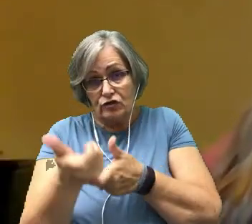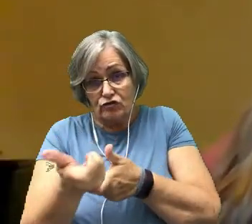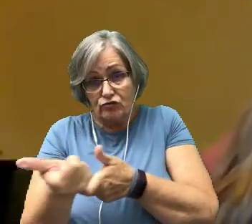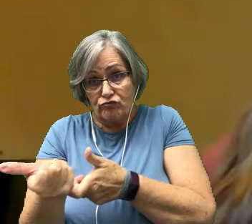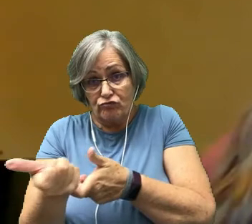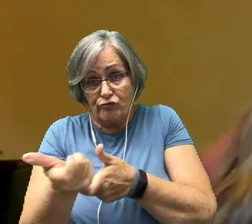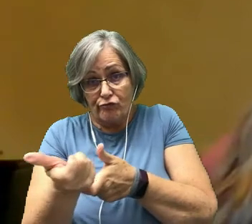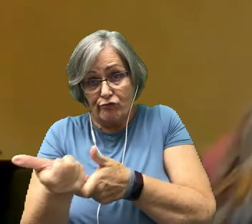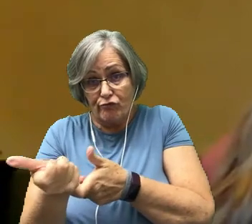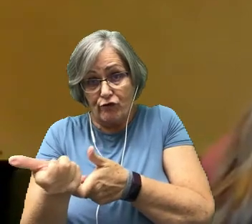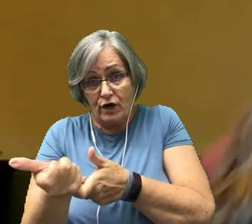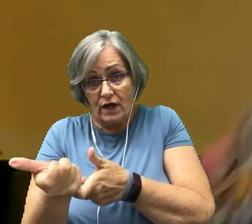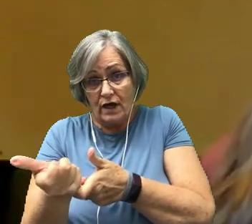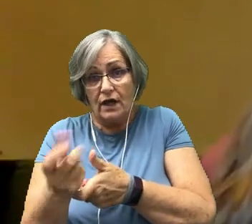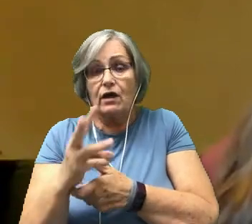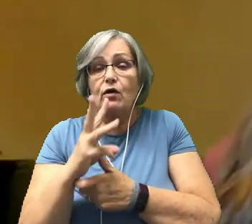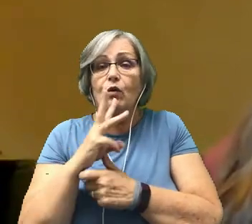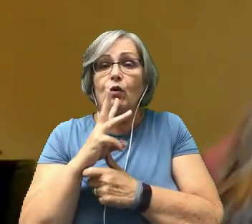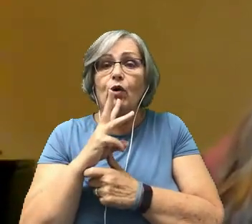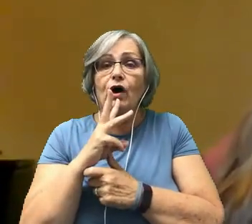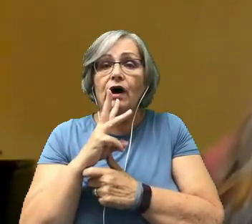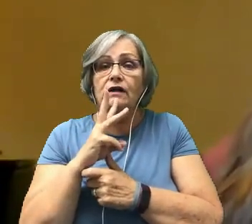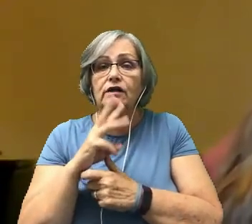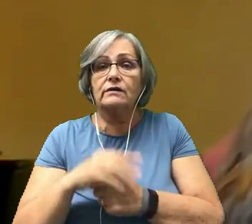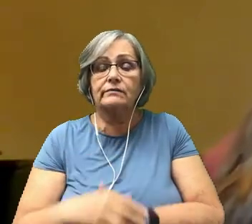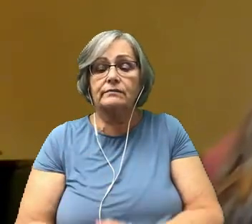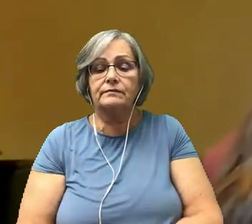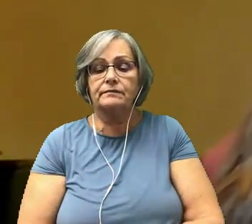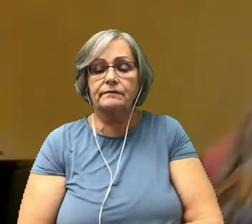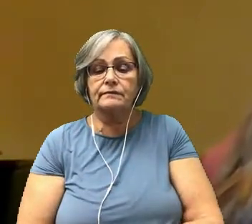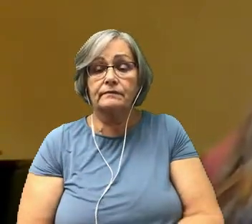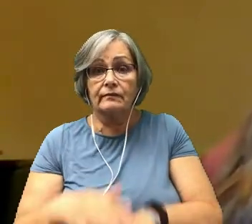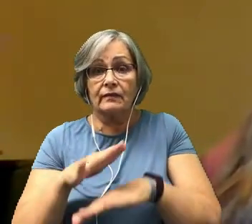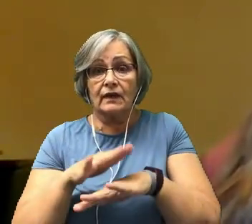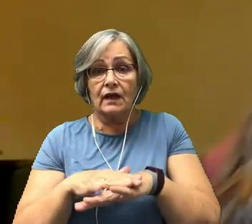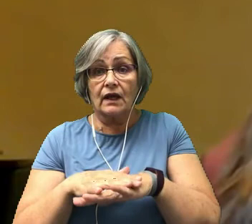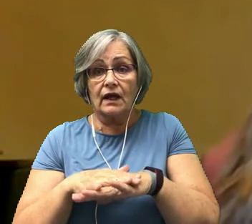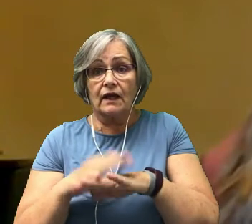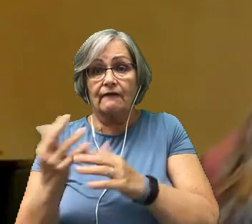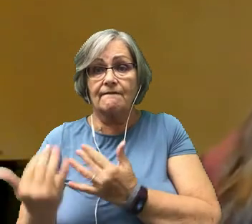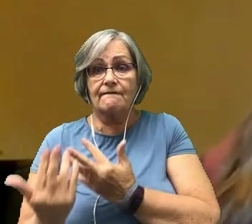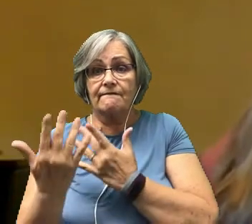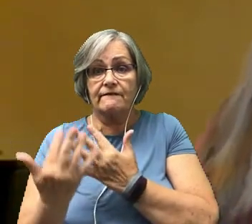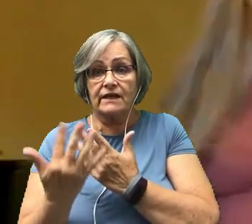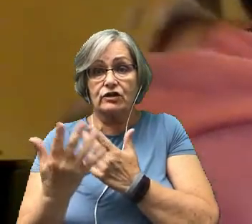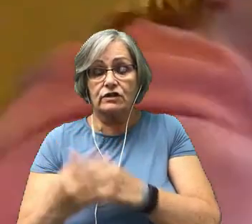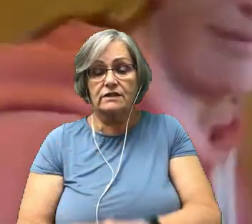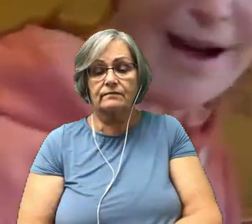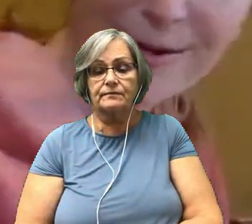spray water on fires.